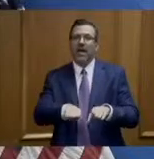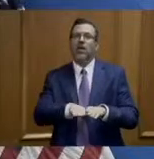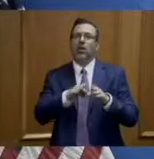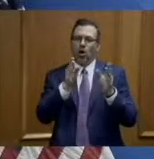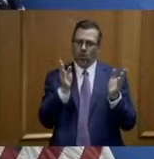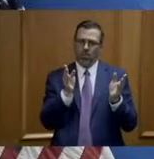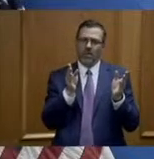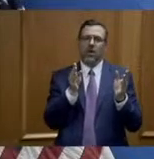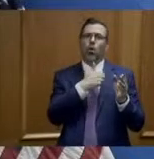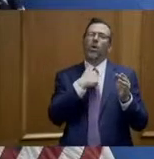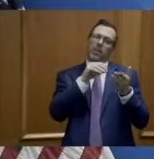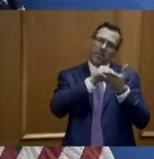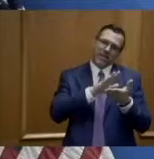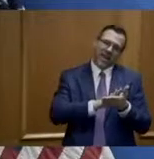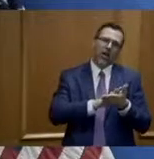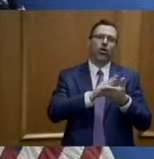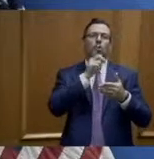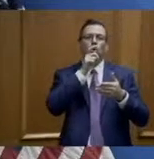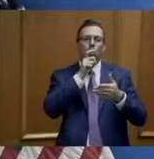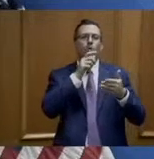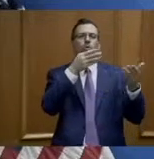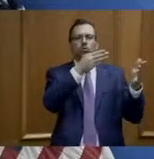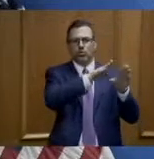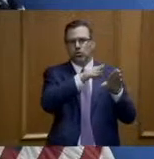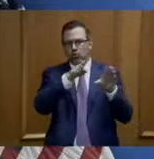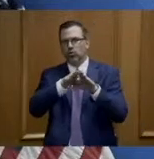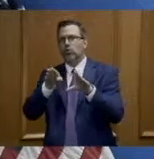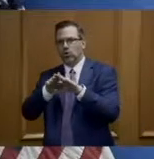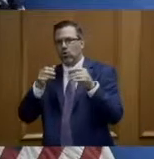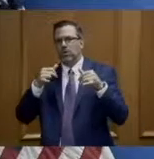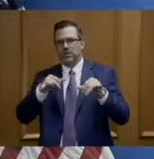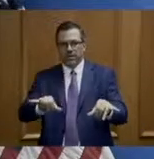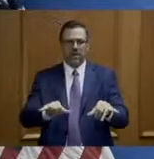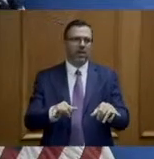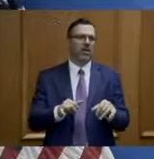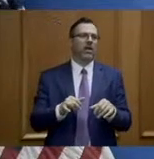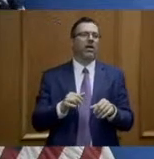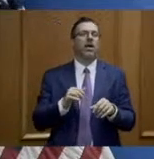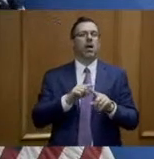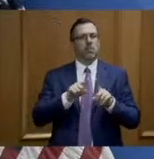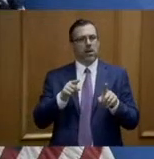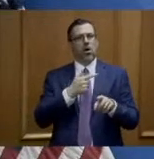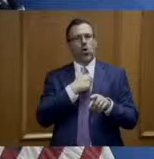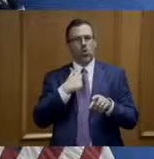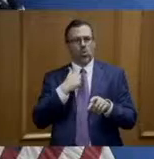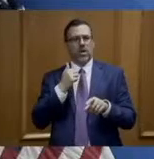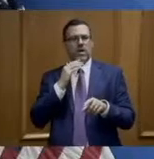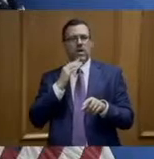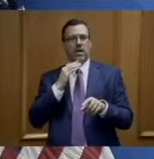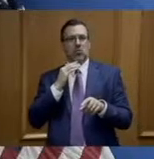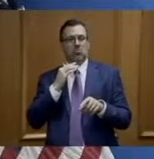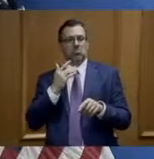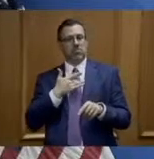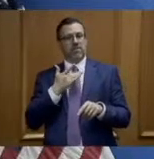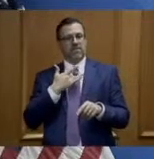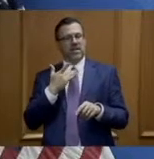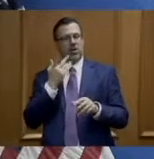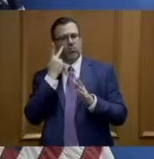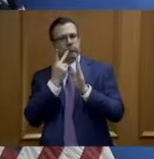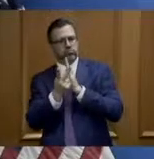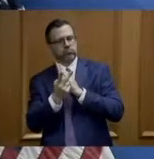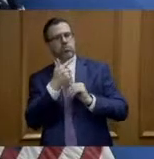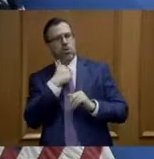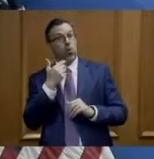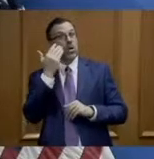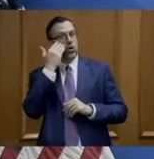the businesses that were closed with the understanding that we would be allowed to and would anticipate, frankly, and we knew